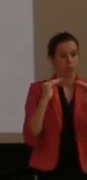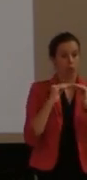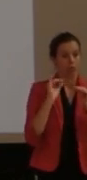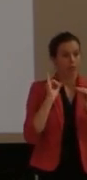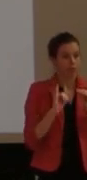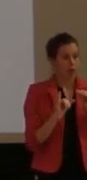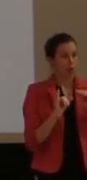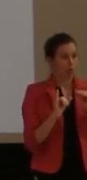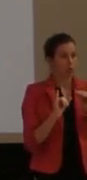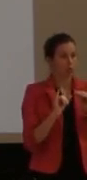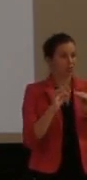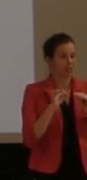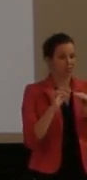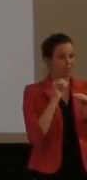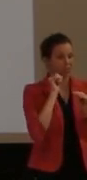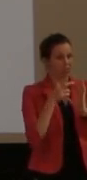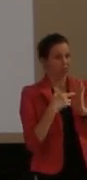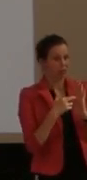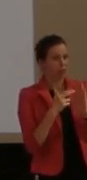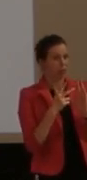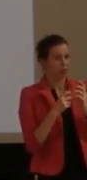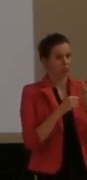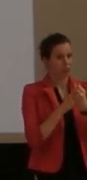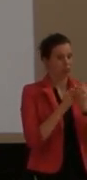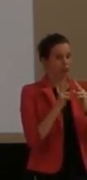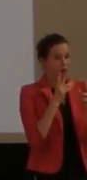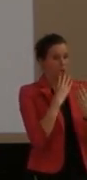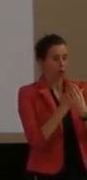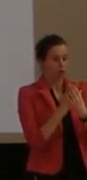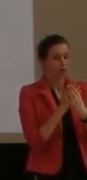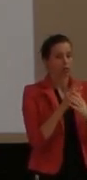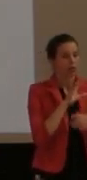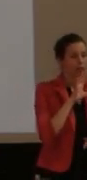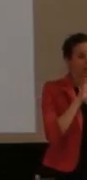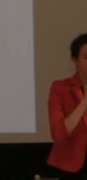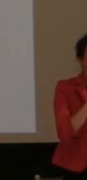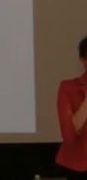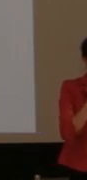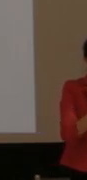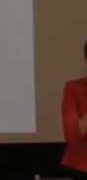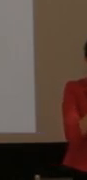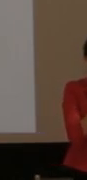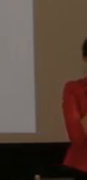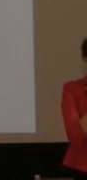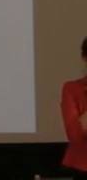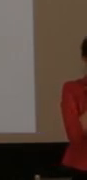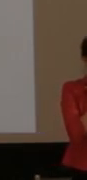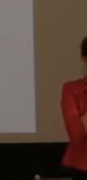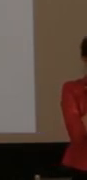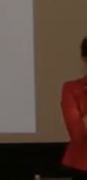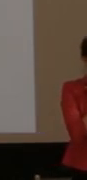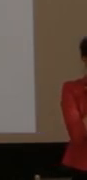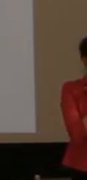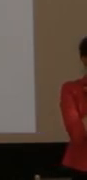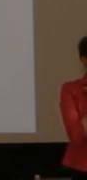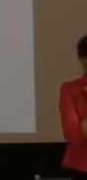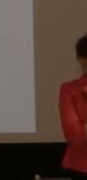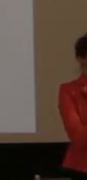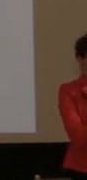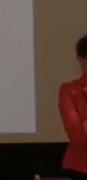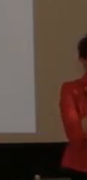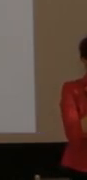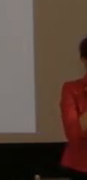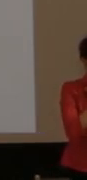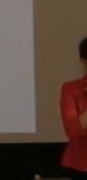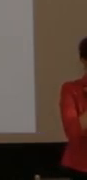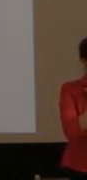UBR populations, and 50% of them are from a racial and ethnic minority. So far, the program's on track. Amongst those